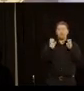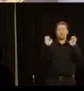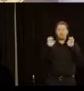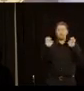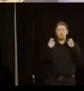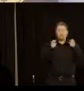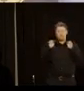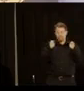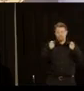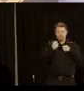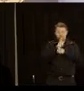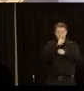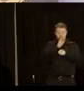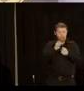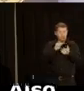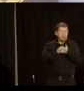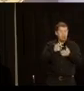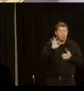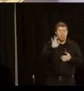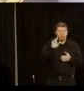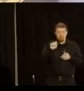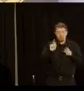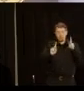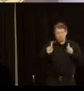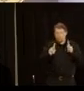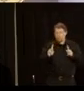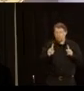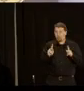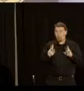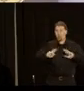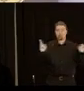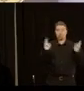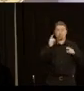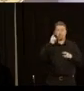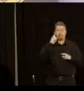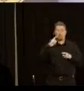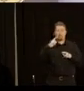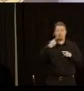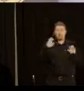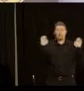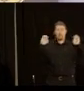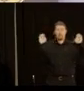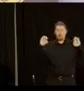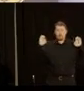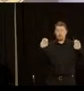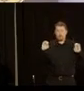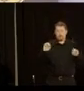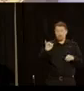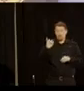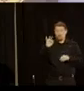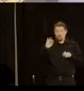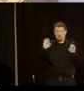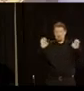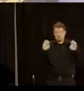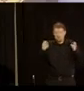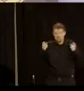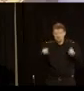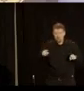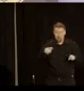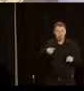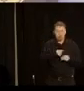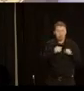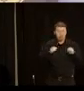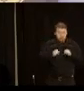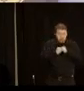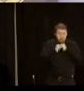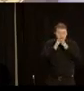ensuring that Floridians are prepared when disaster strikes and will help rebuild and recover. And of course, the Department of Health,